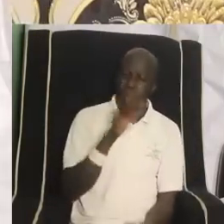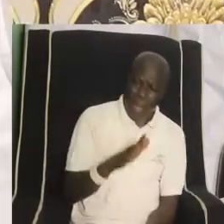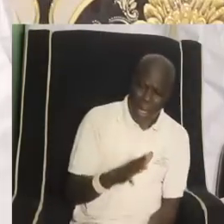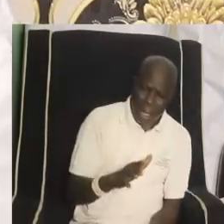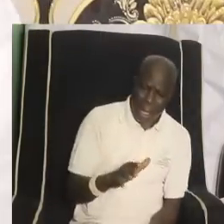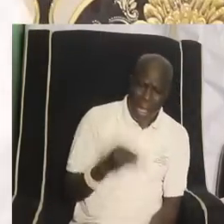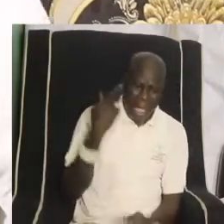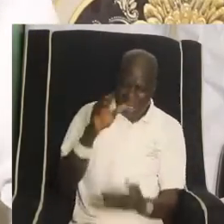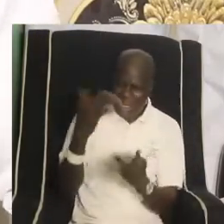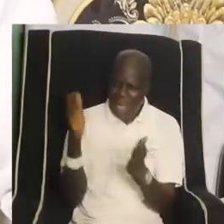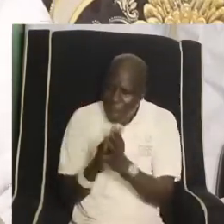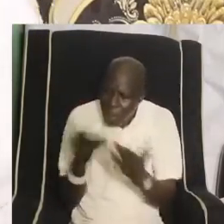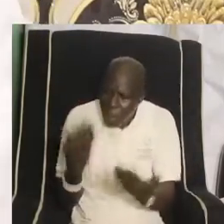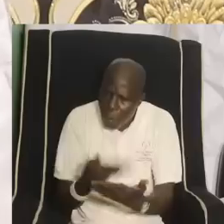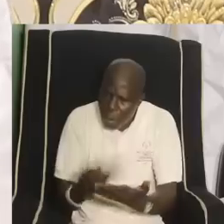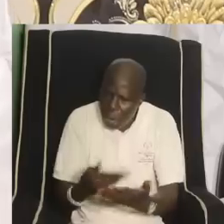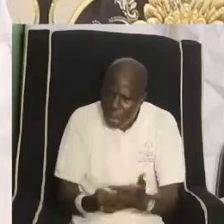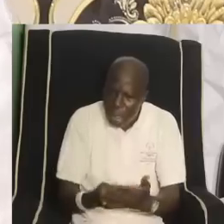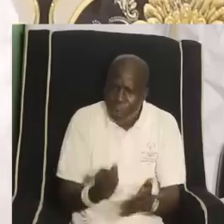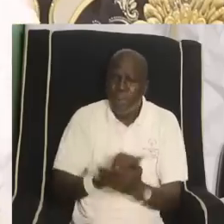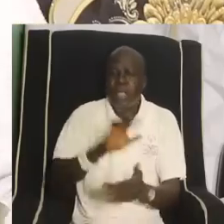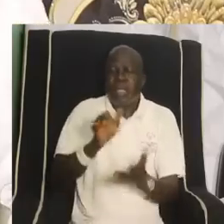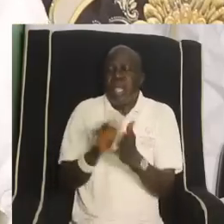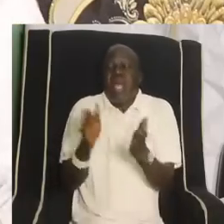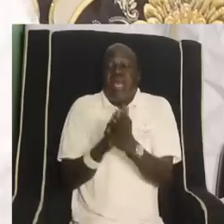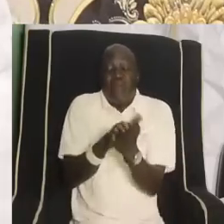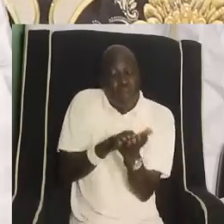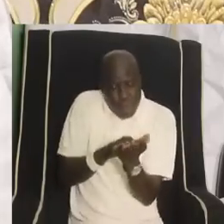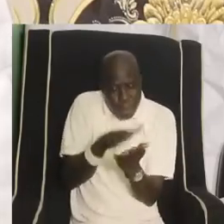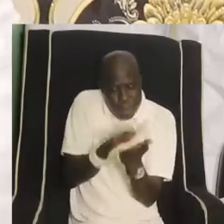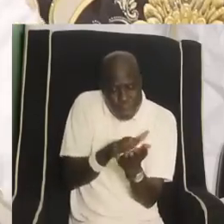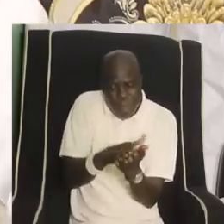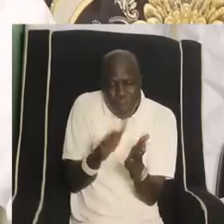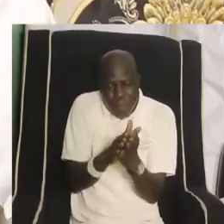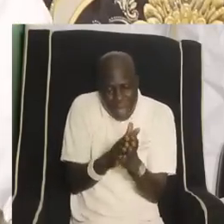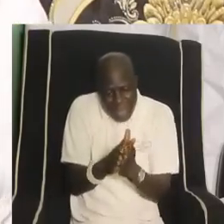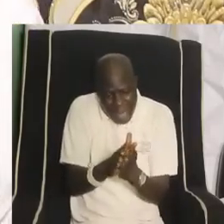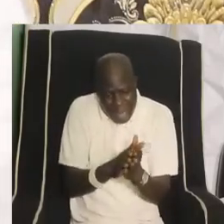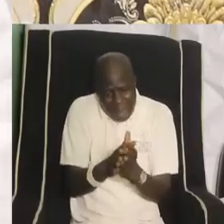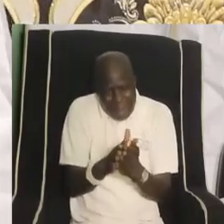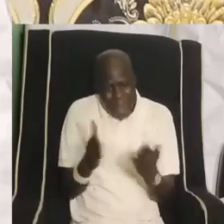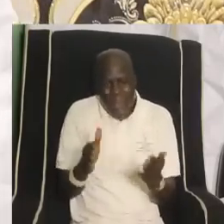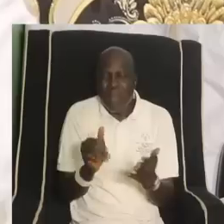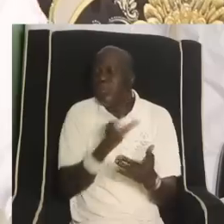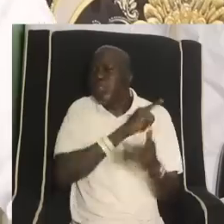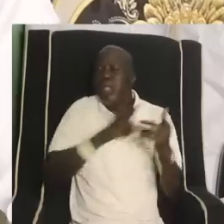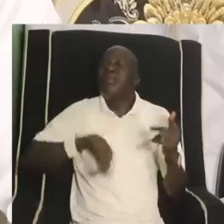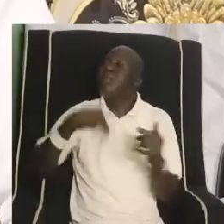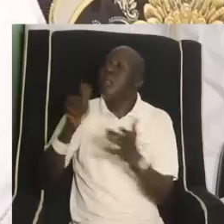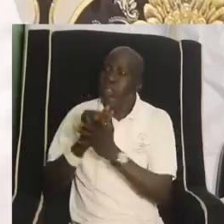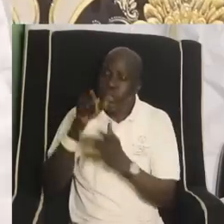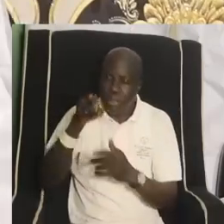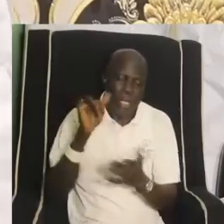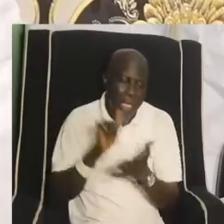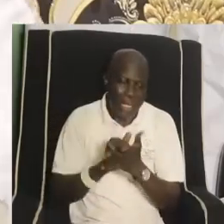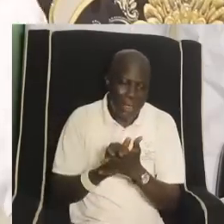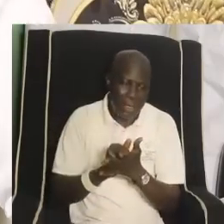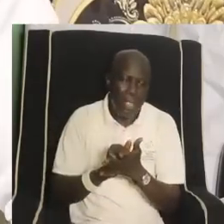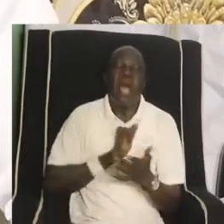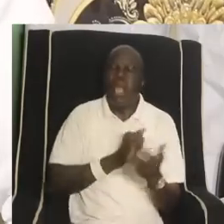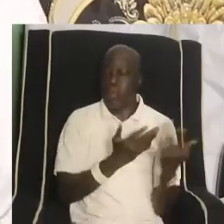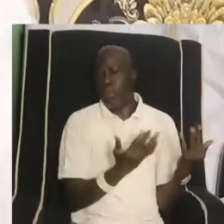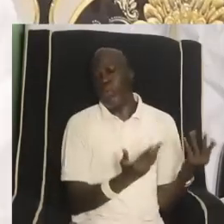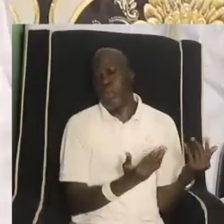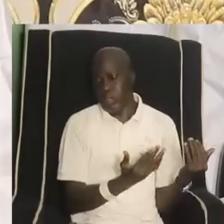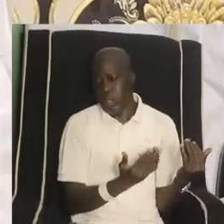at the woman. I look at the money. That envelope is very light. The Lord told you that.